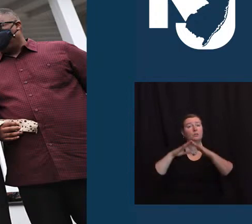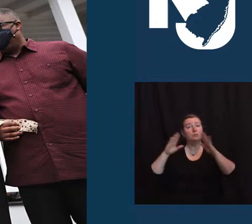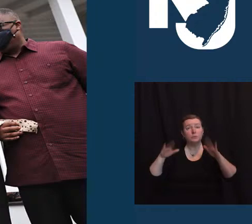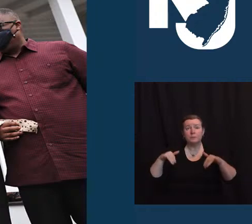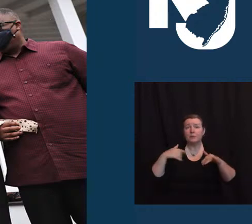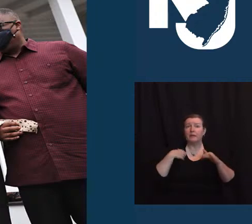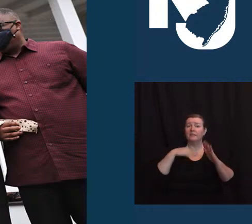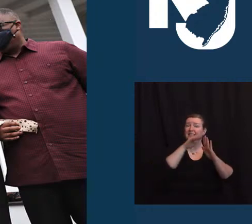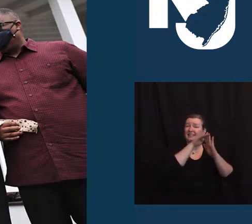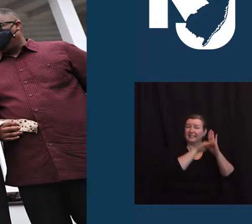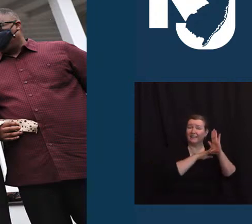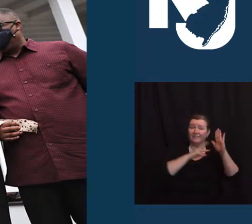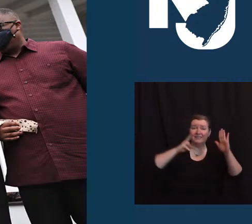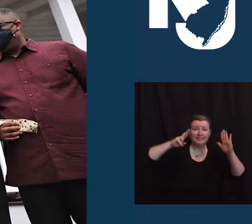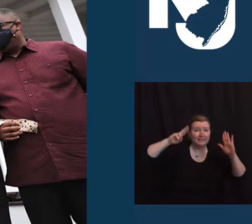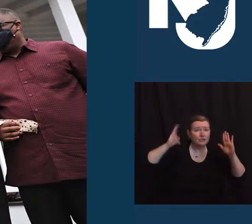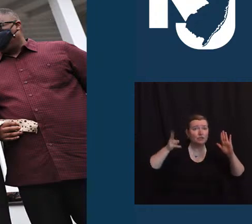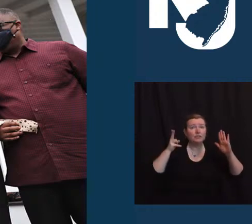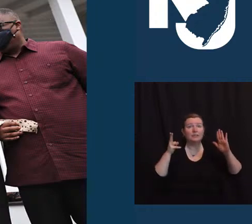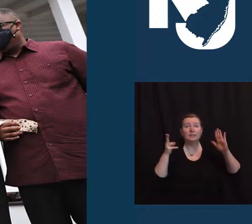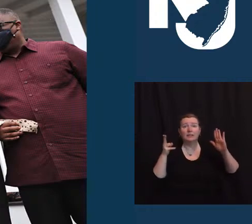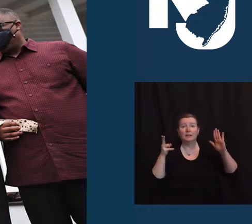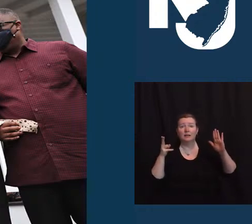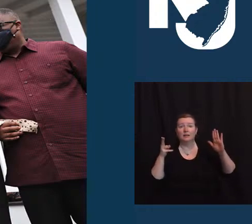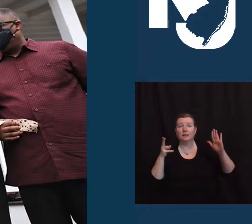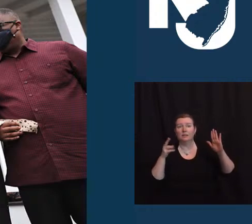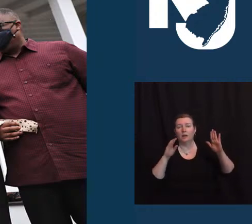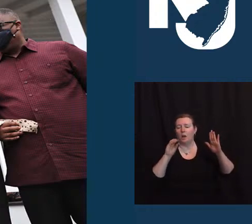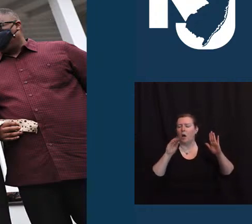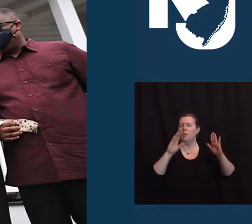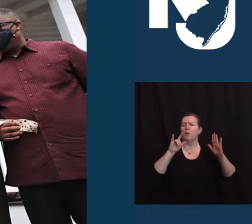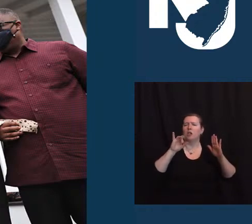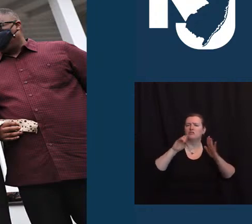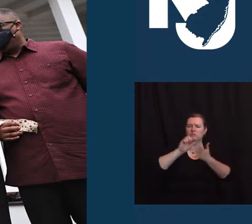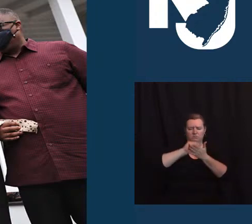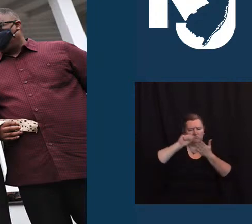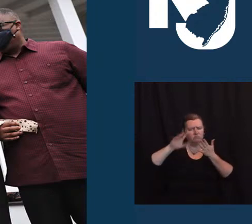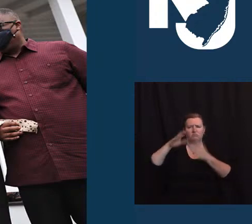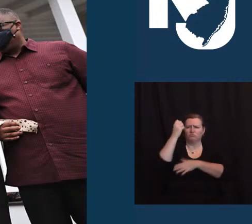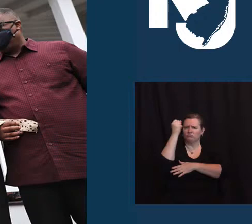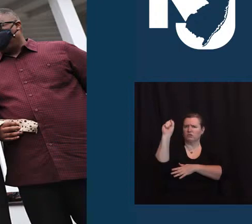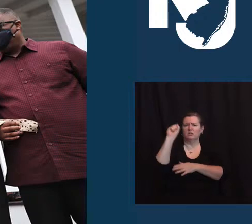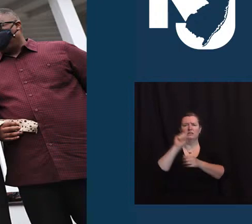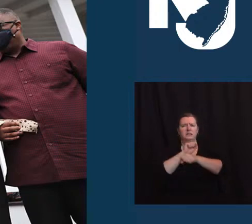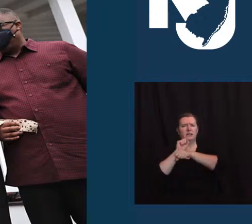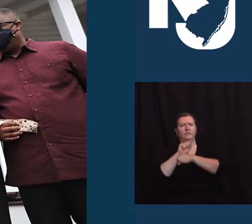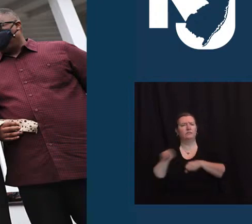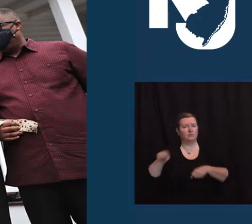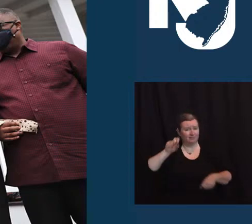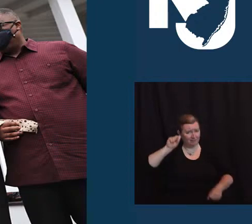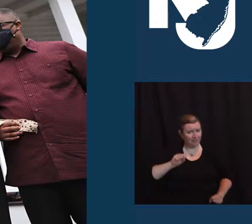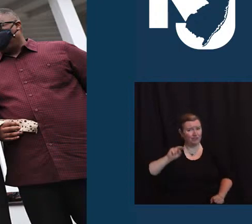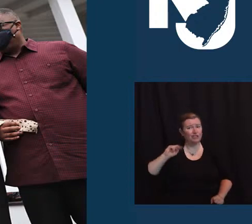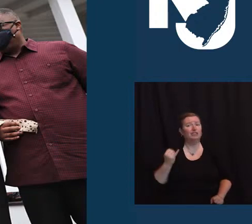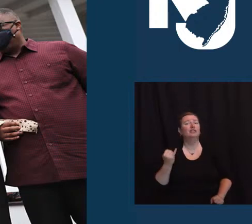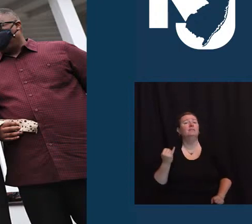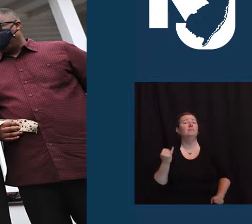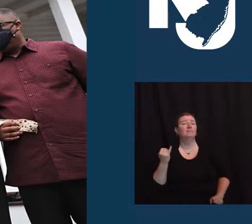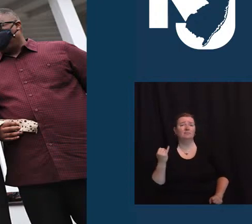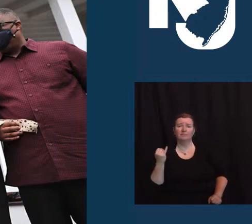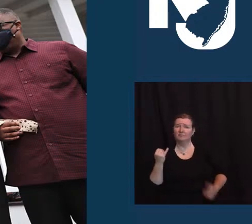the abolitionist movement and the African American community in South Jersey, and specifically in Cape May, throughout the early